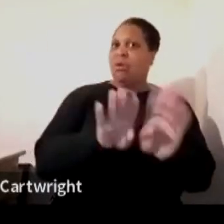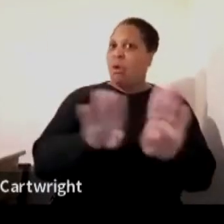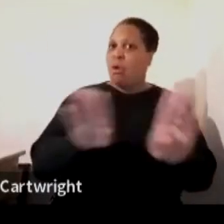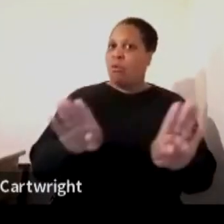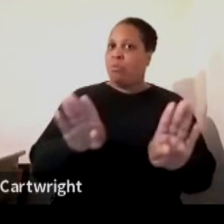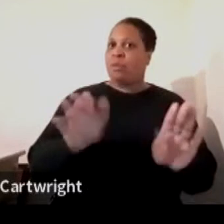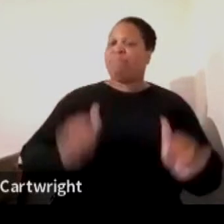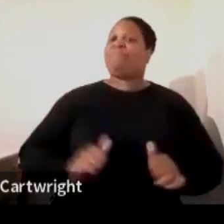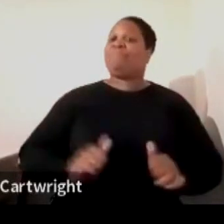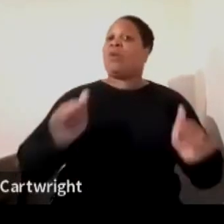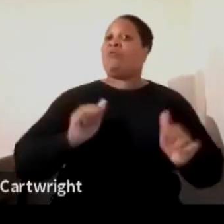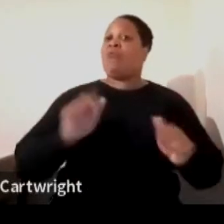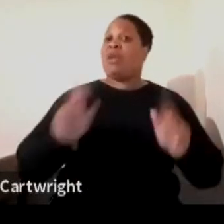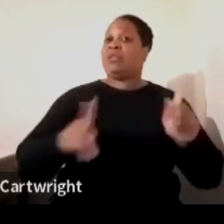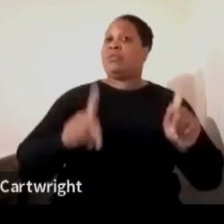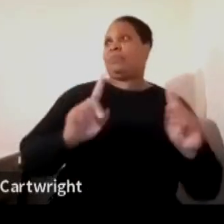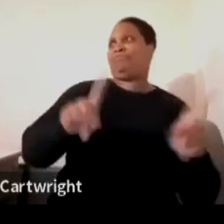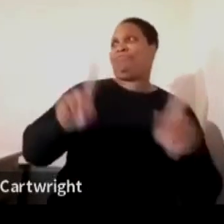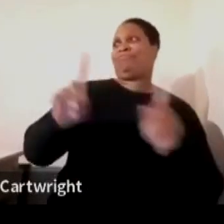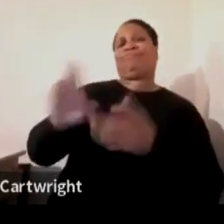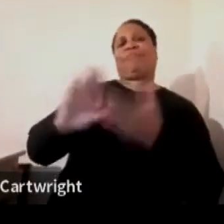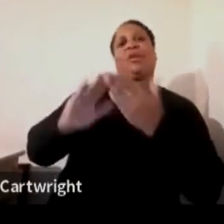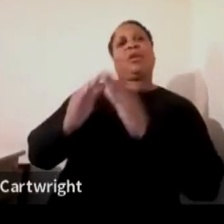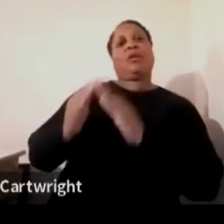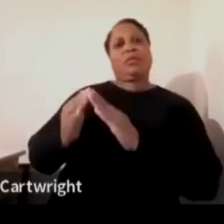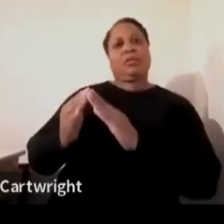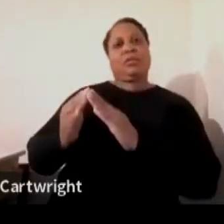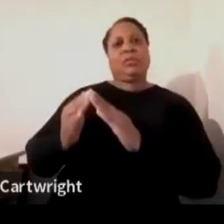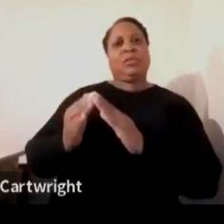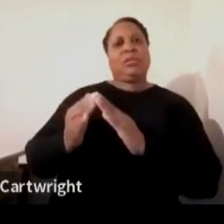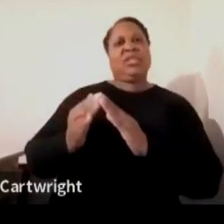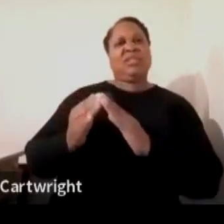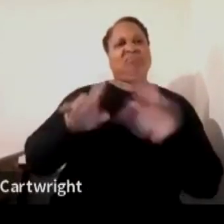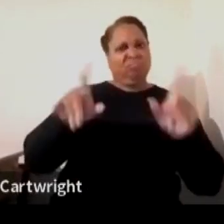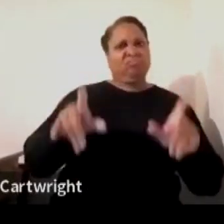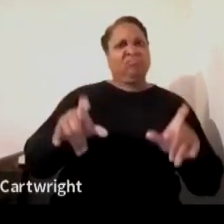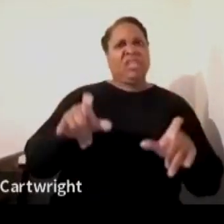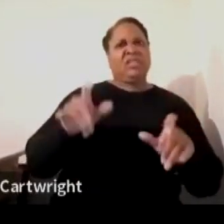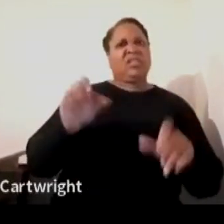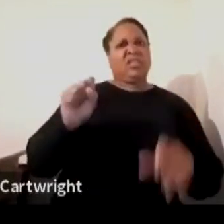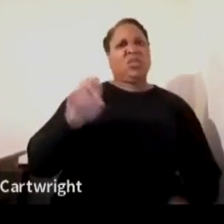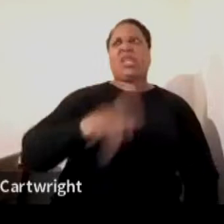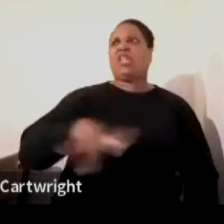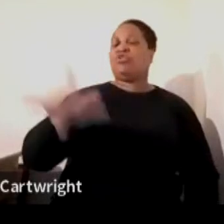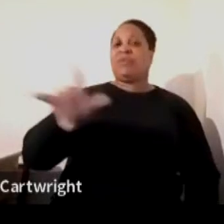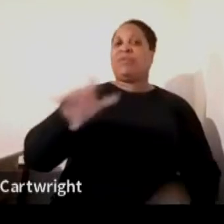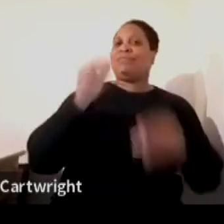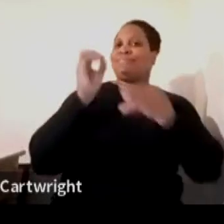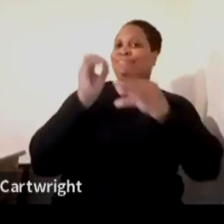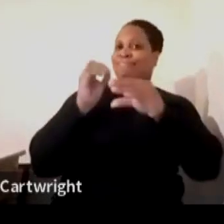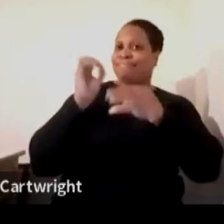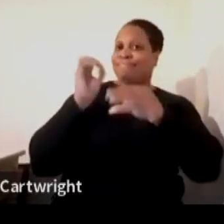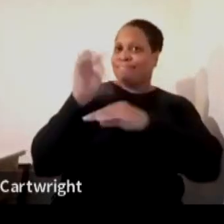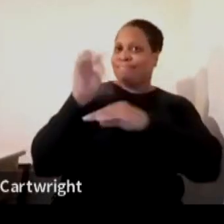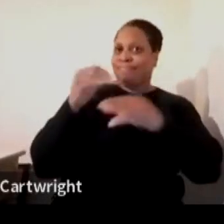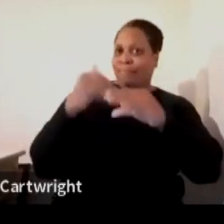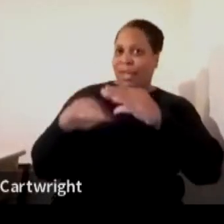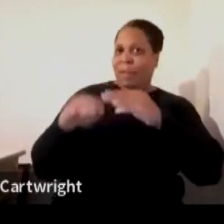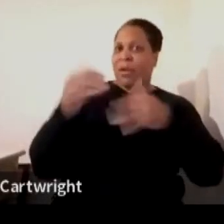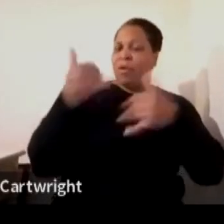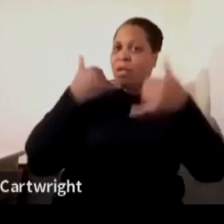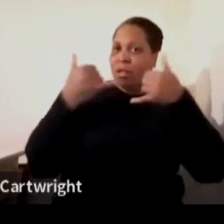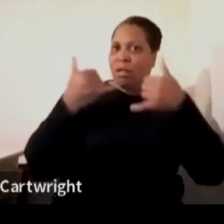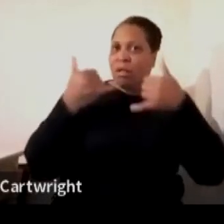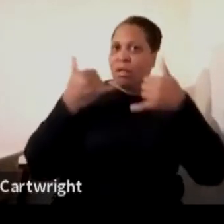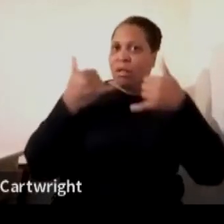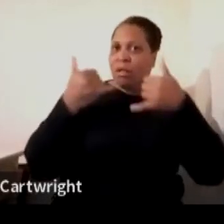the community already to get tested, to travel. They then email us or they email the hotline asking for their official results. So